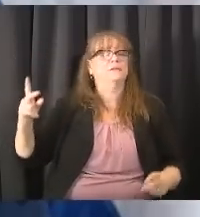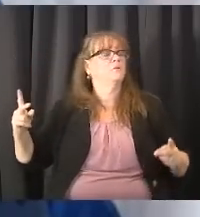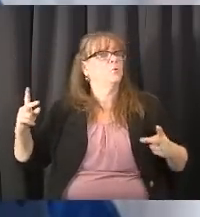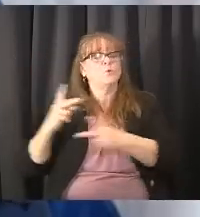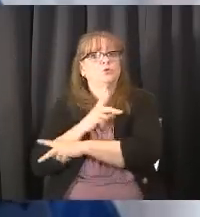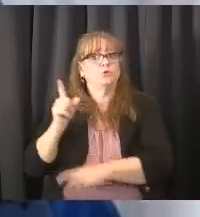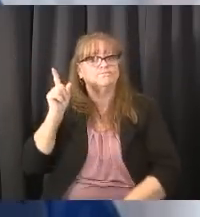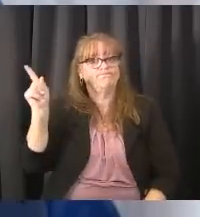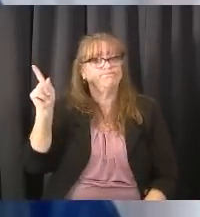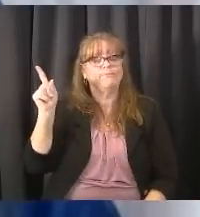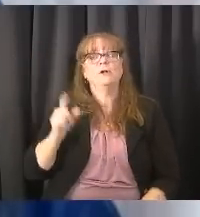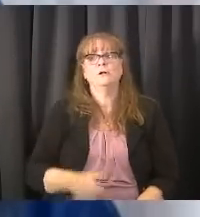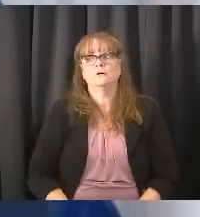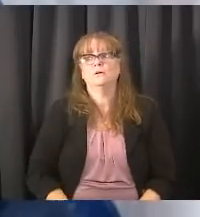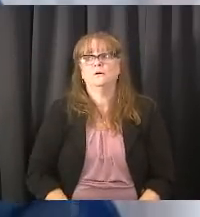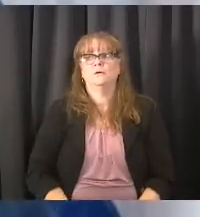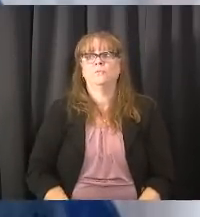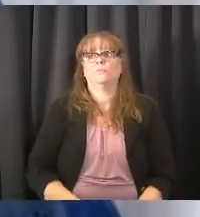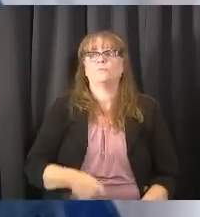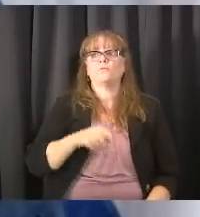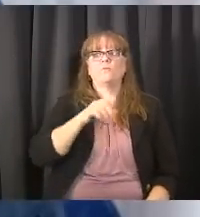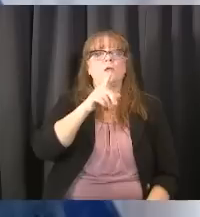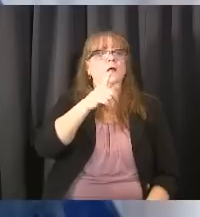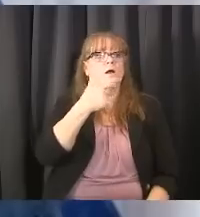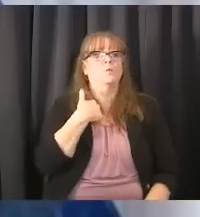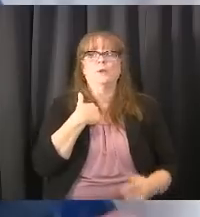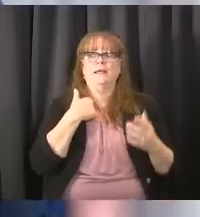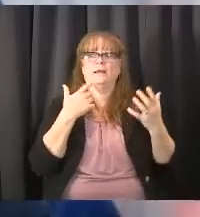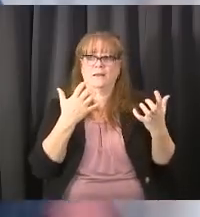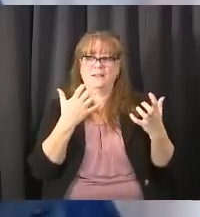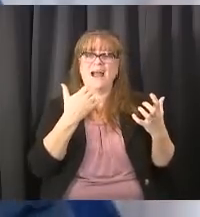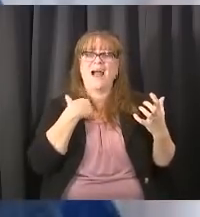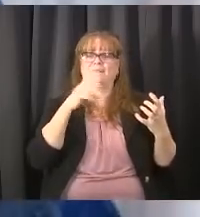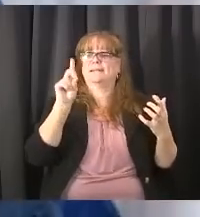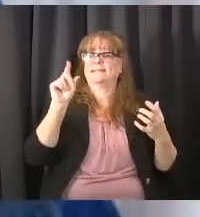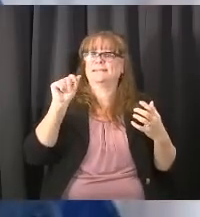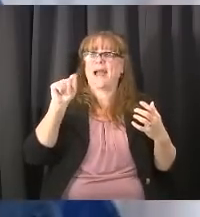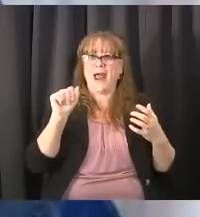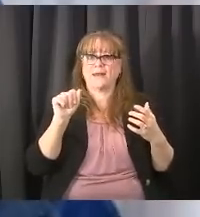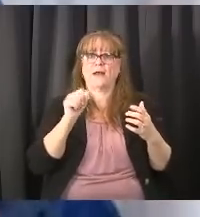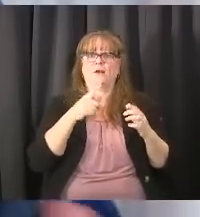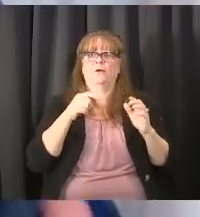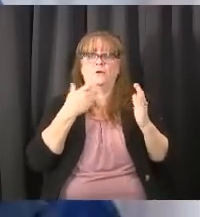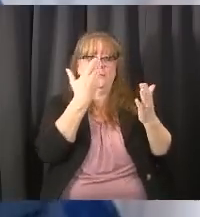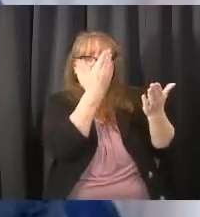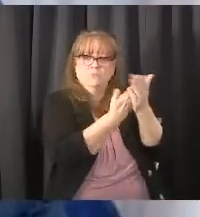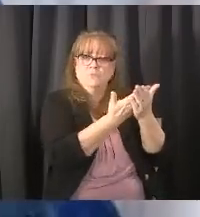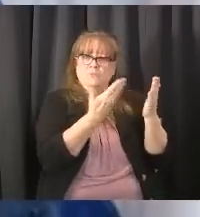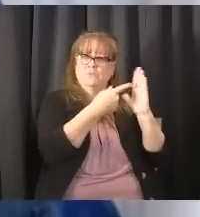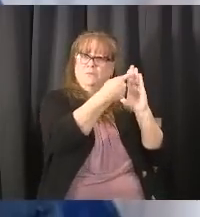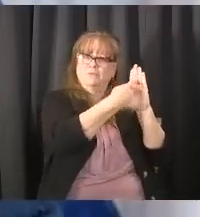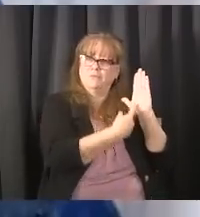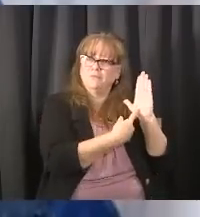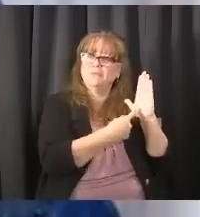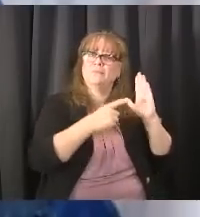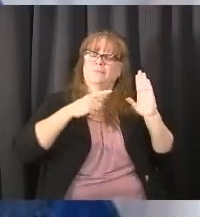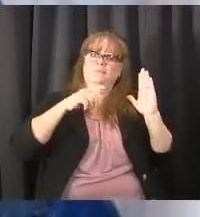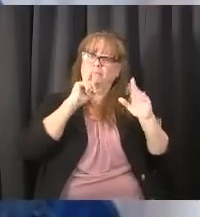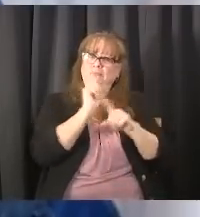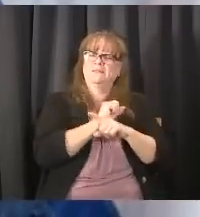lives, goal, ending the pandemic. And we want everybody to be able to receive this vaccine as soon as possible. But it's